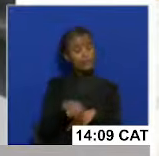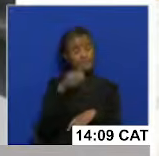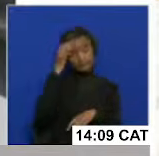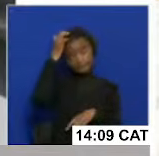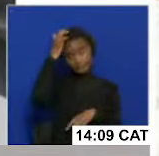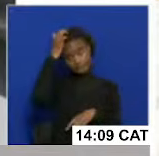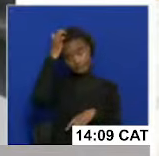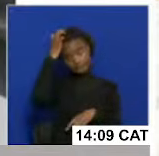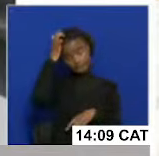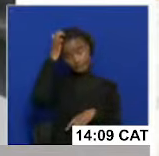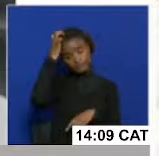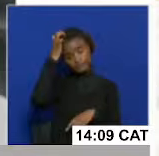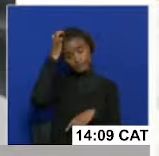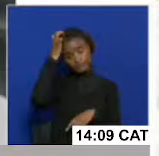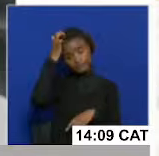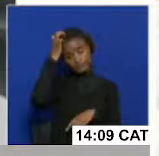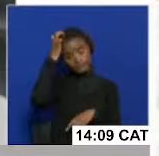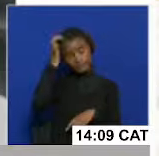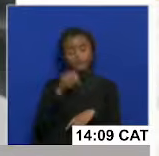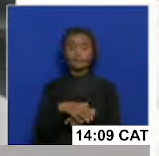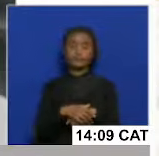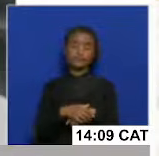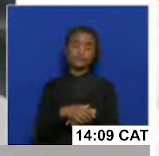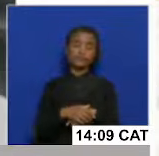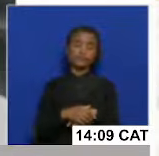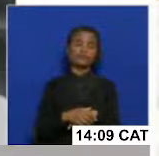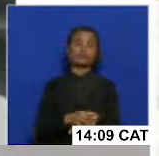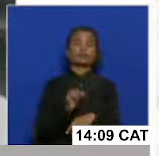the way I wrote it,